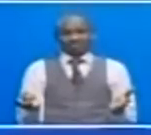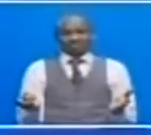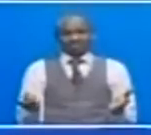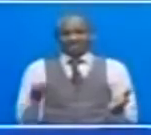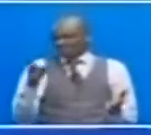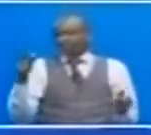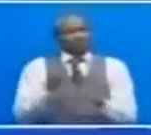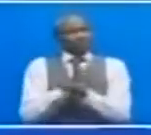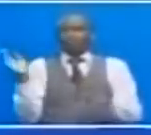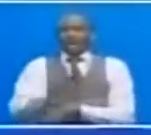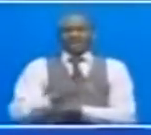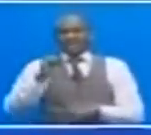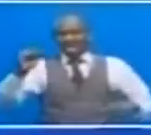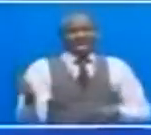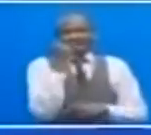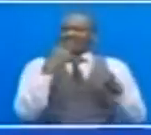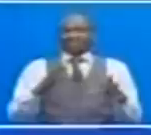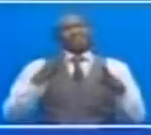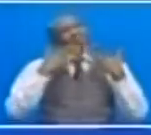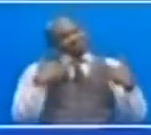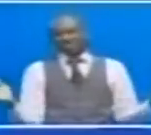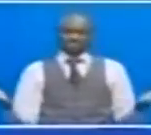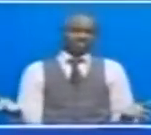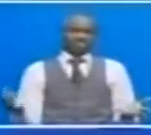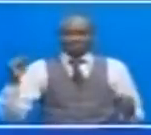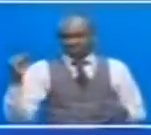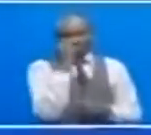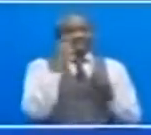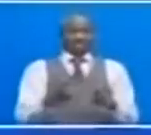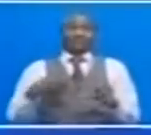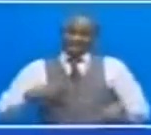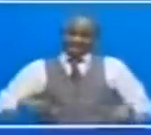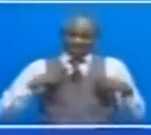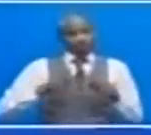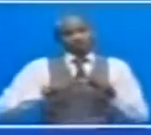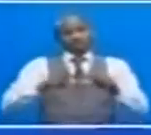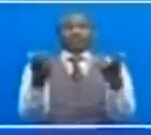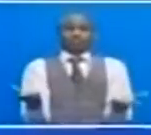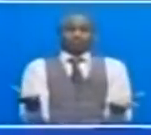she can't come back. She have gone. So it's my life and